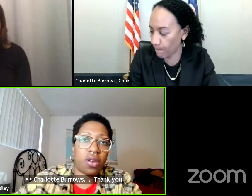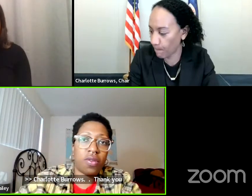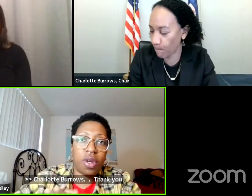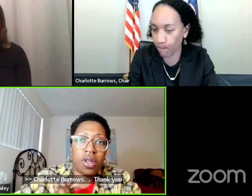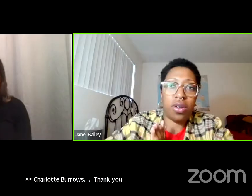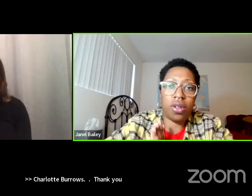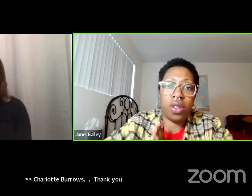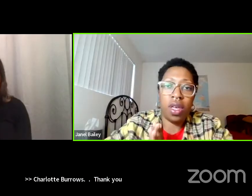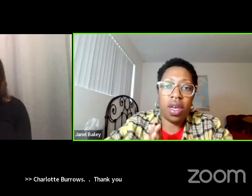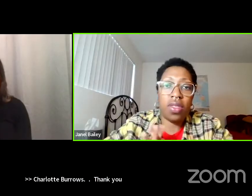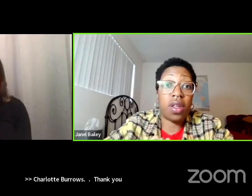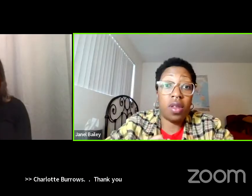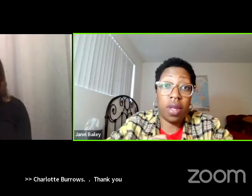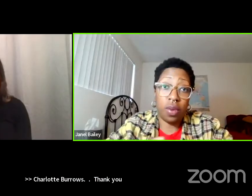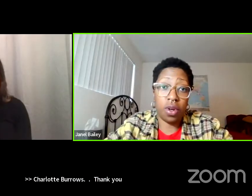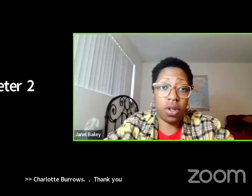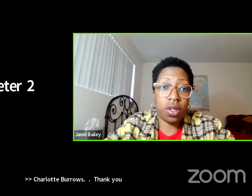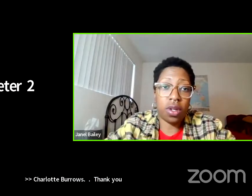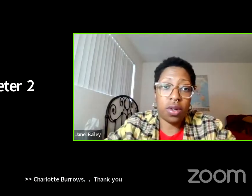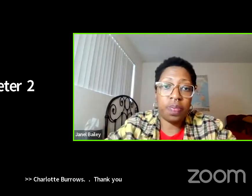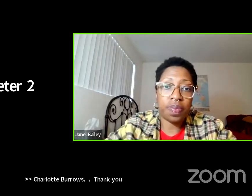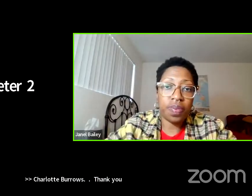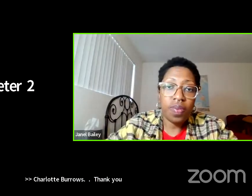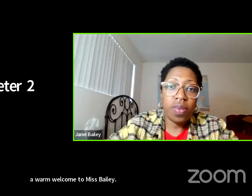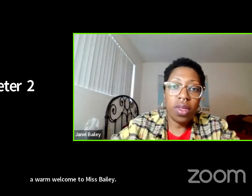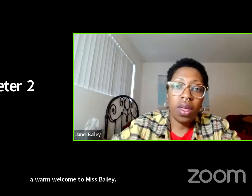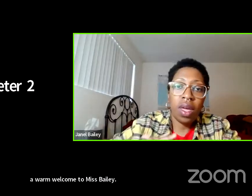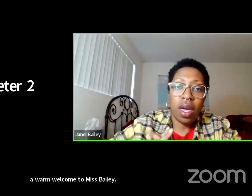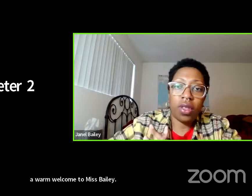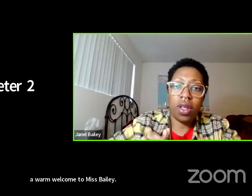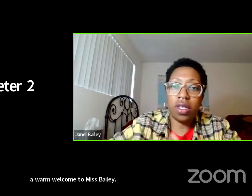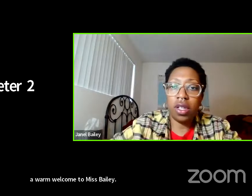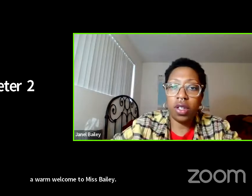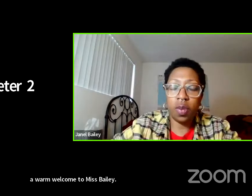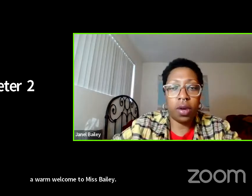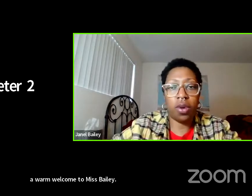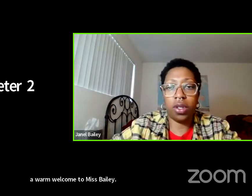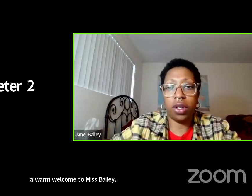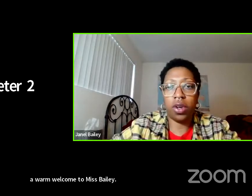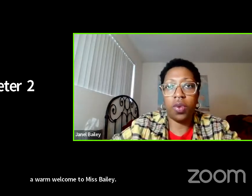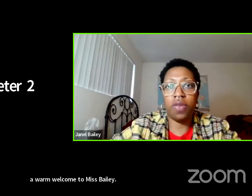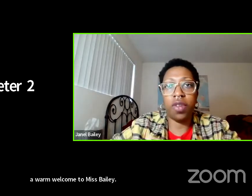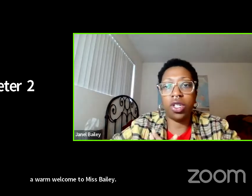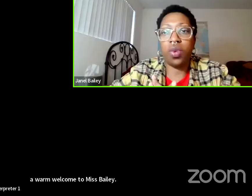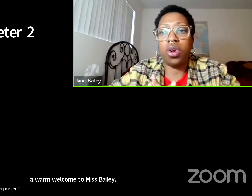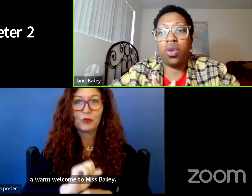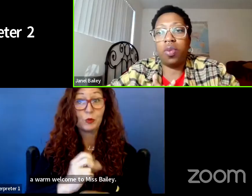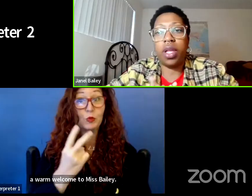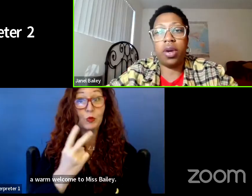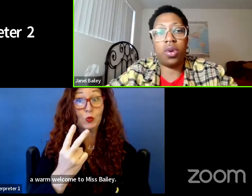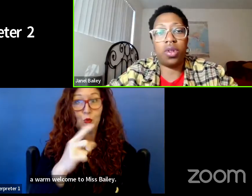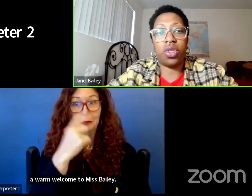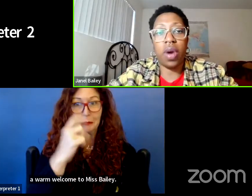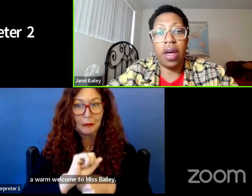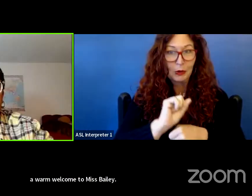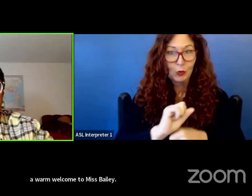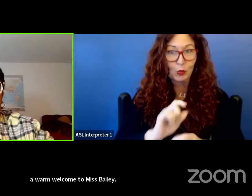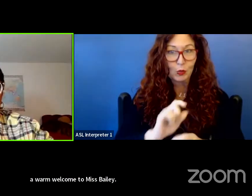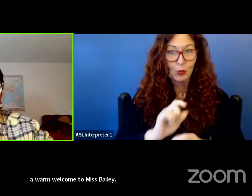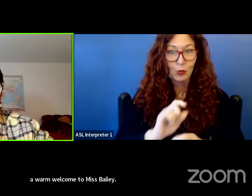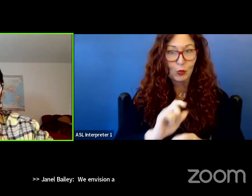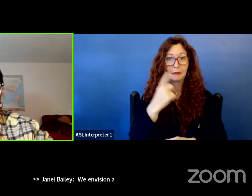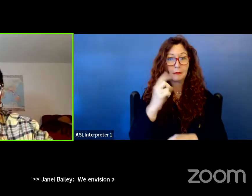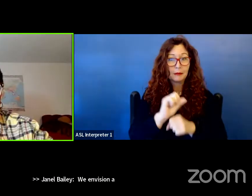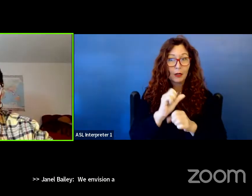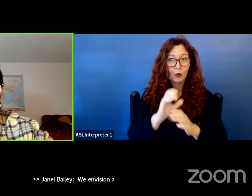co-executive directors at the l.a black worker center at the los angeles black worker center we envision a world where black workers thrive in